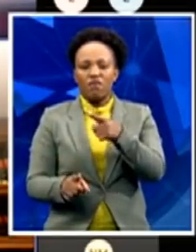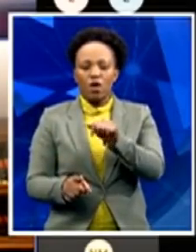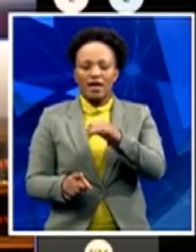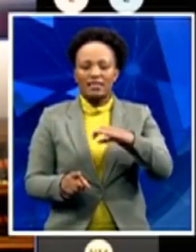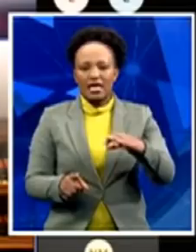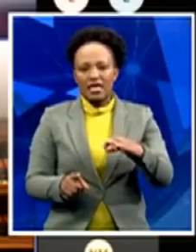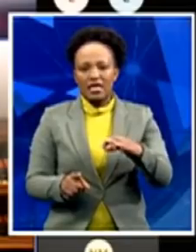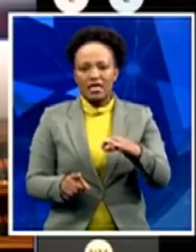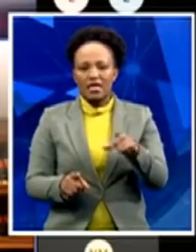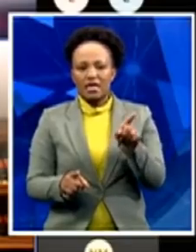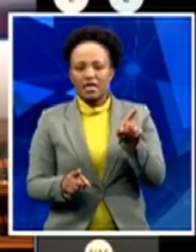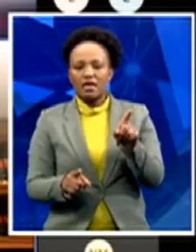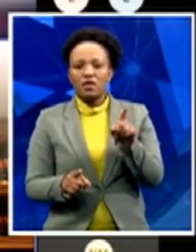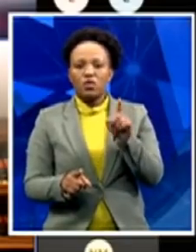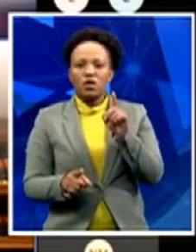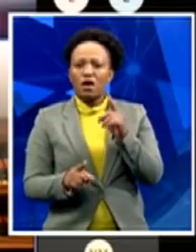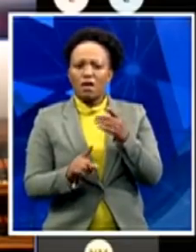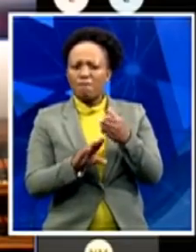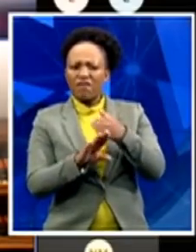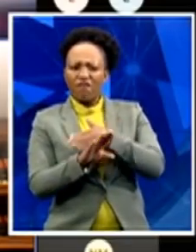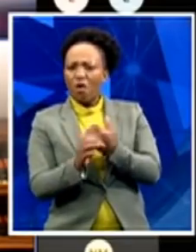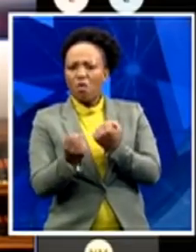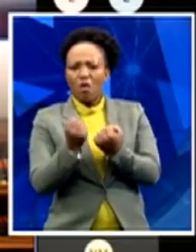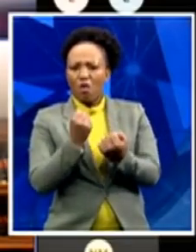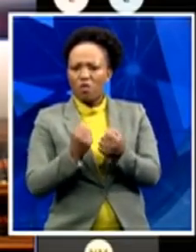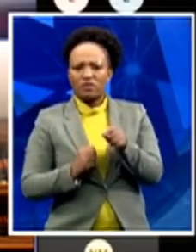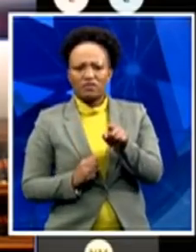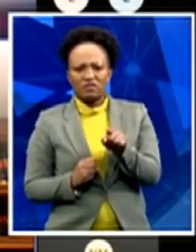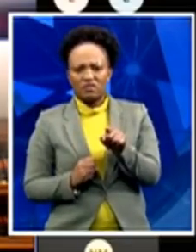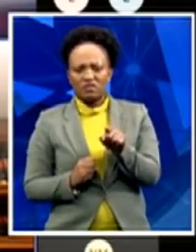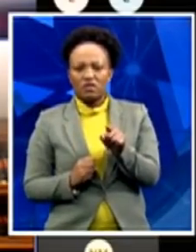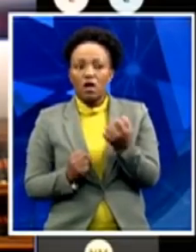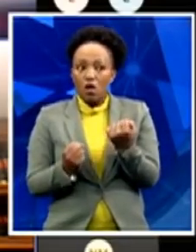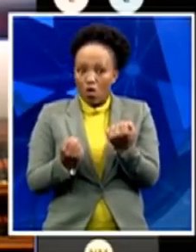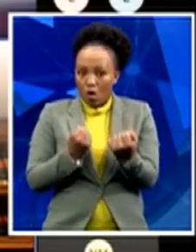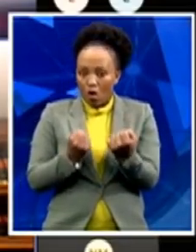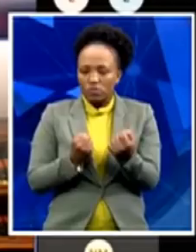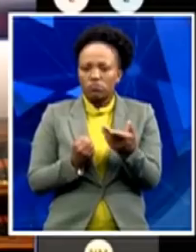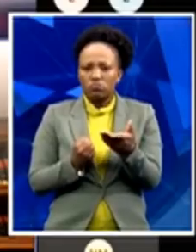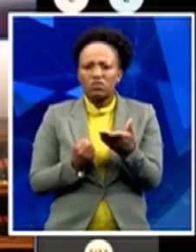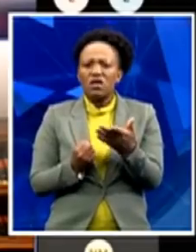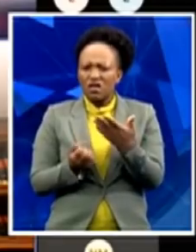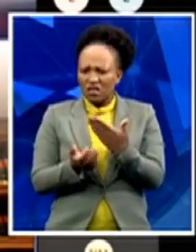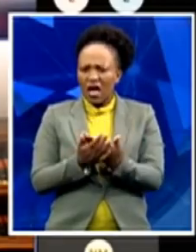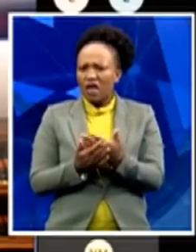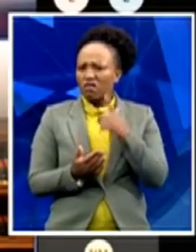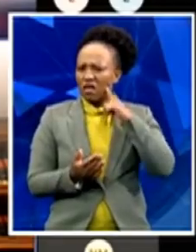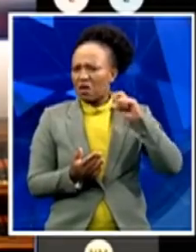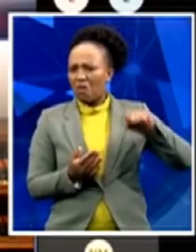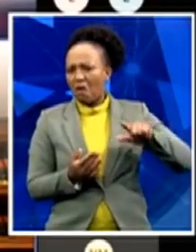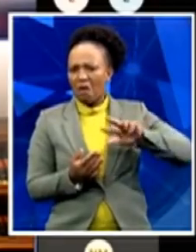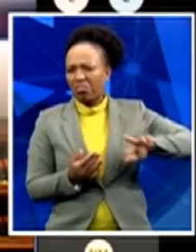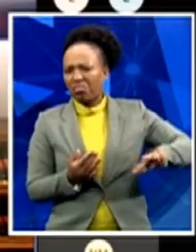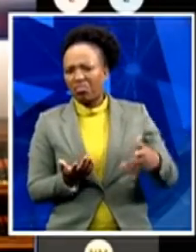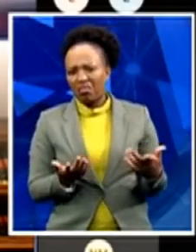court. The court was then therefore entitled to ignore it and to deal with this application on an